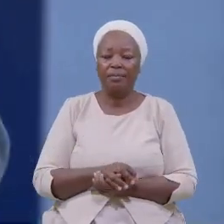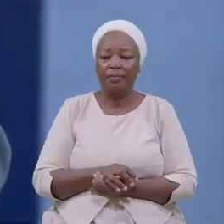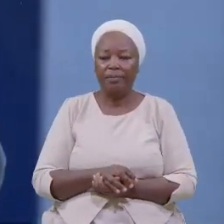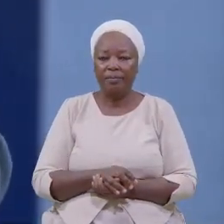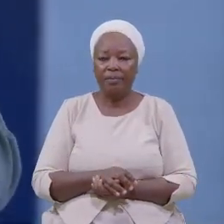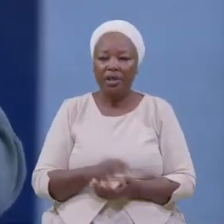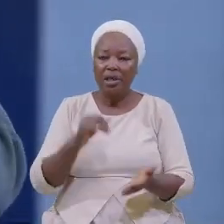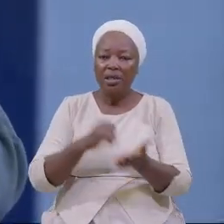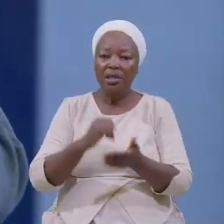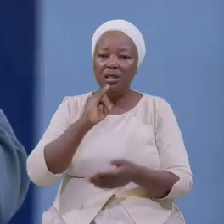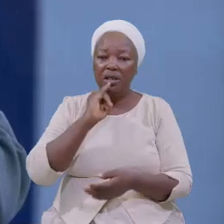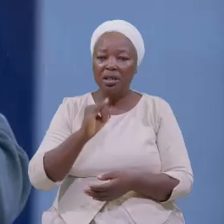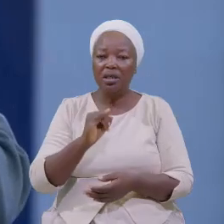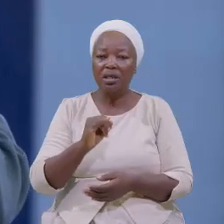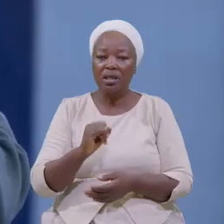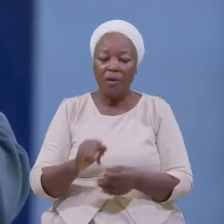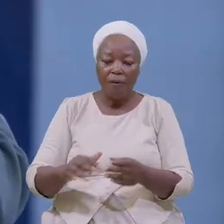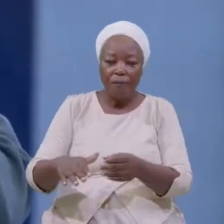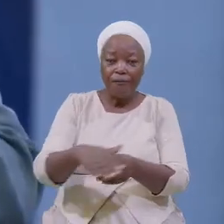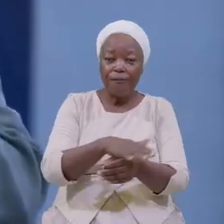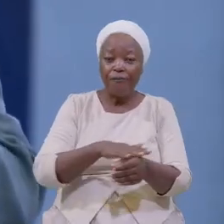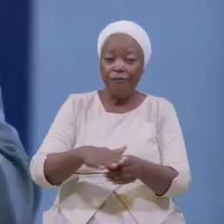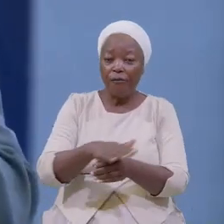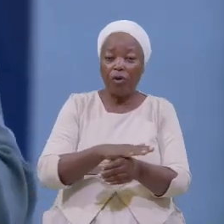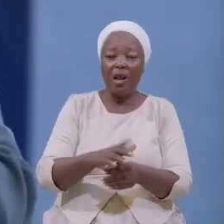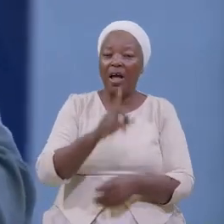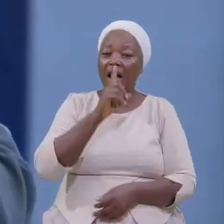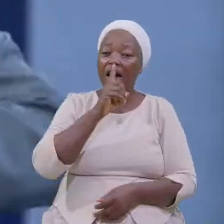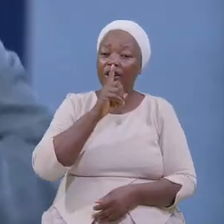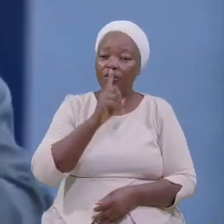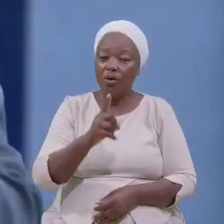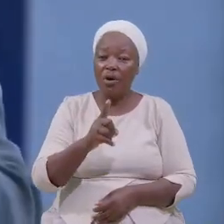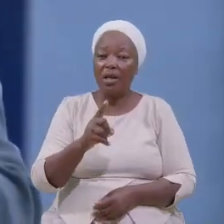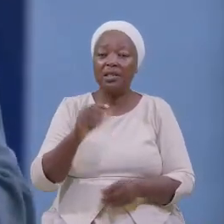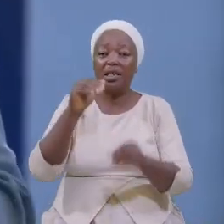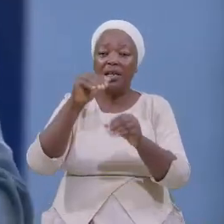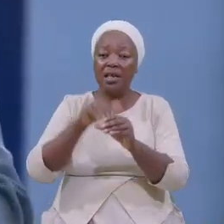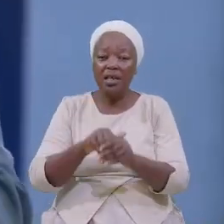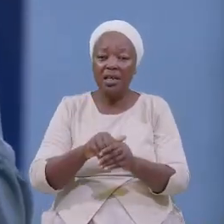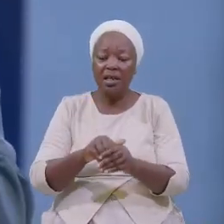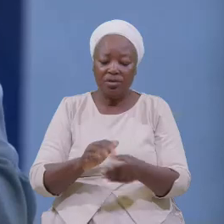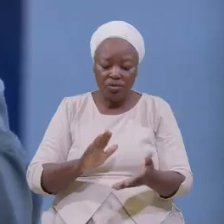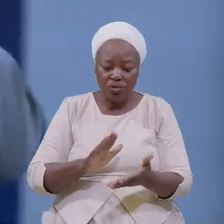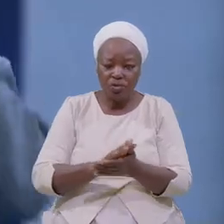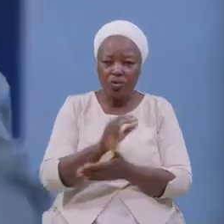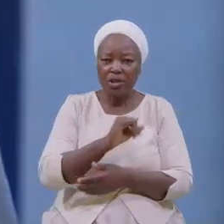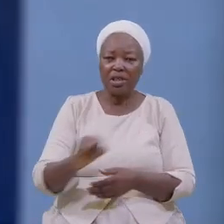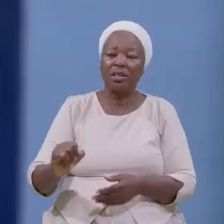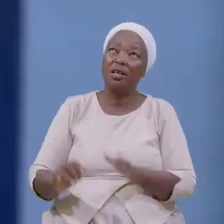It is full assurance in trusting him.